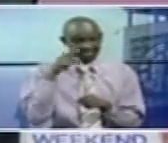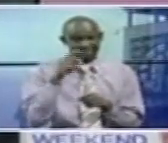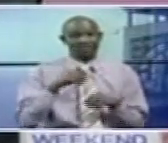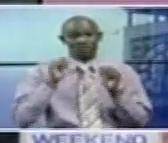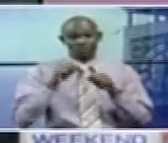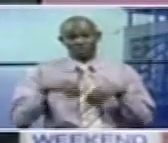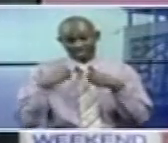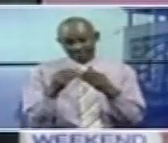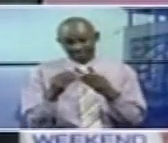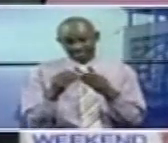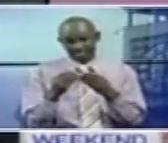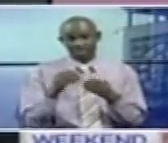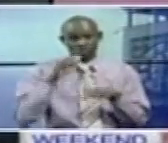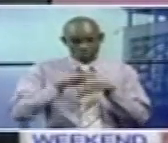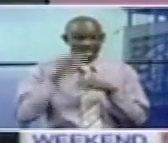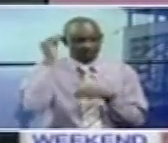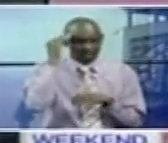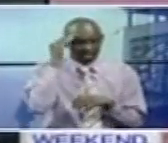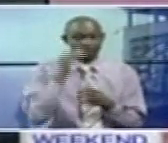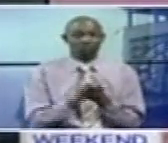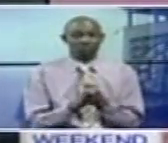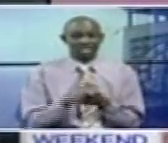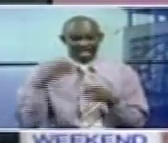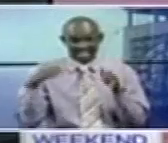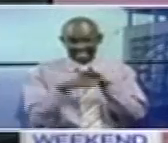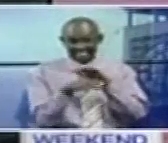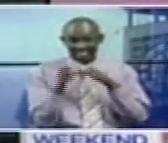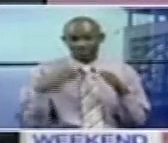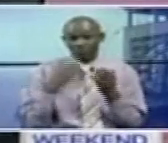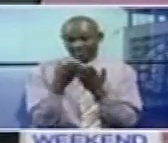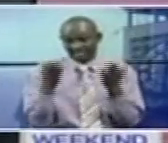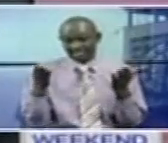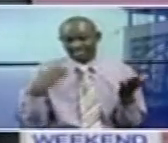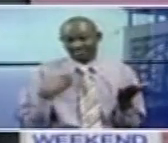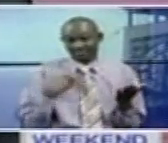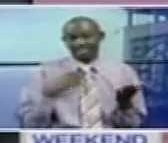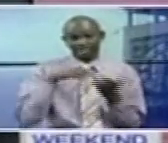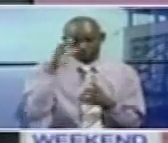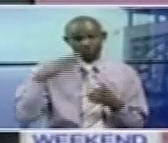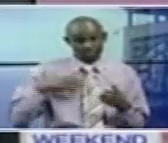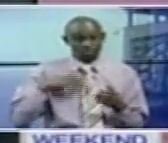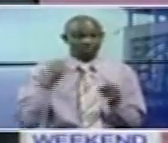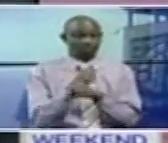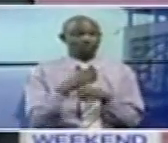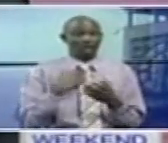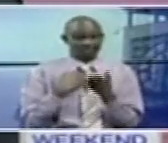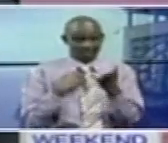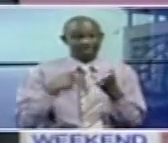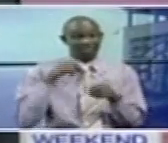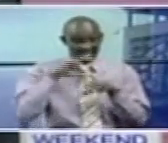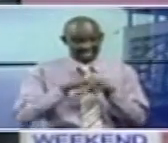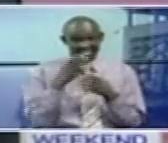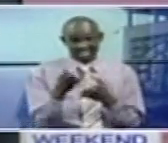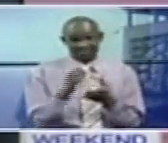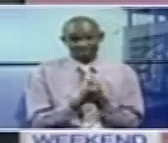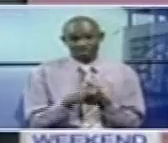us extremely good education and access to facilities that most people wouldn't have. And I threw